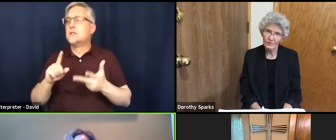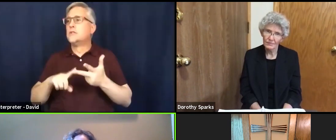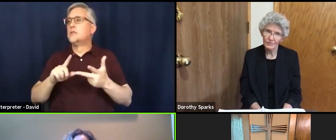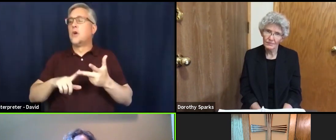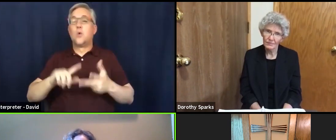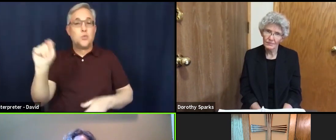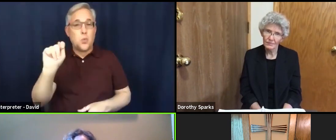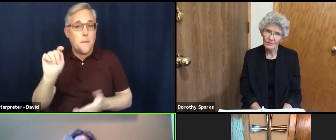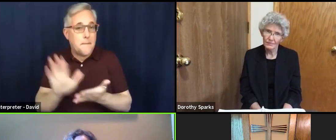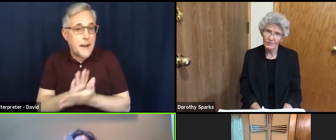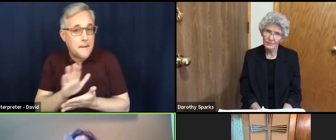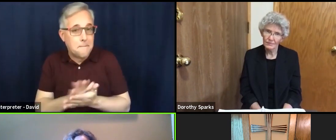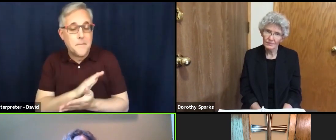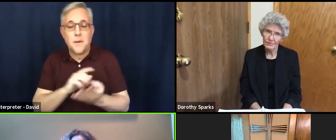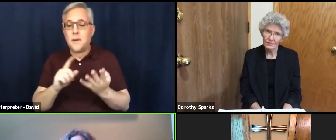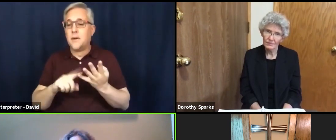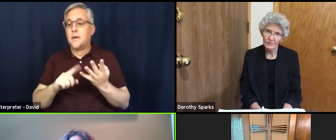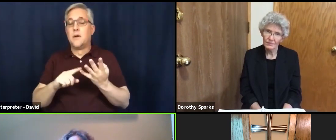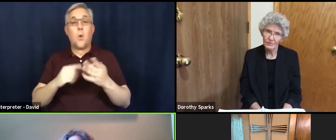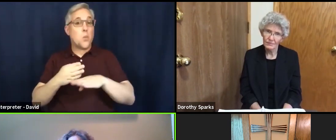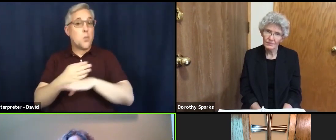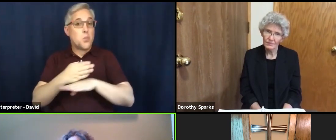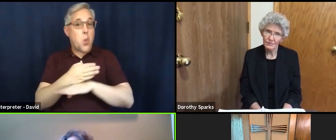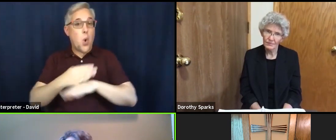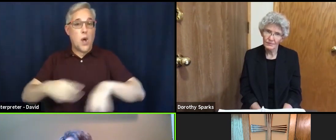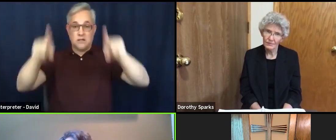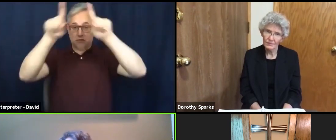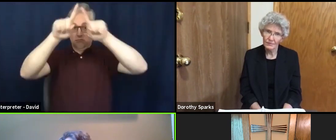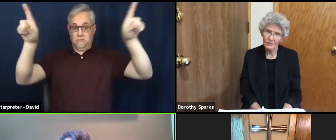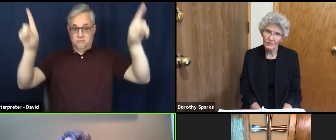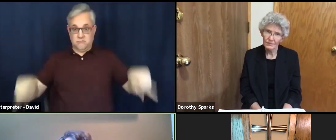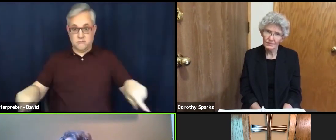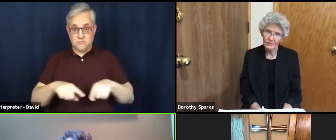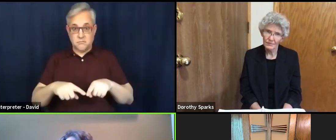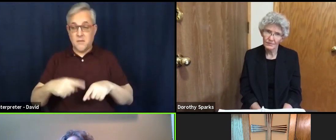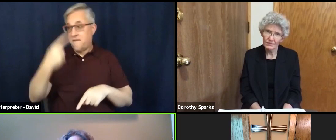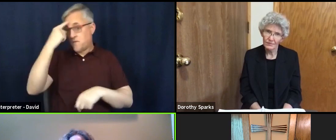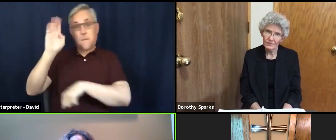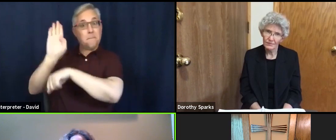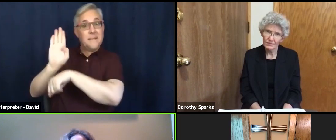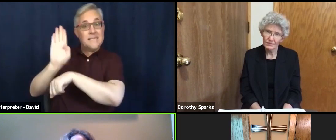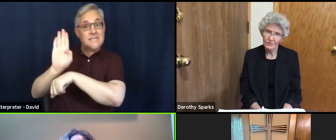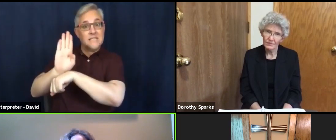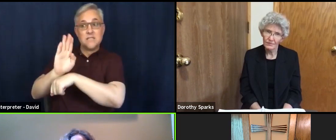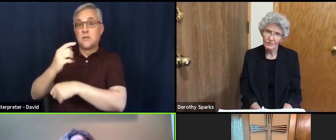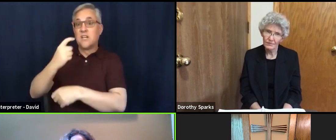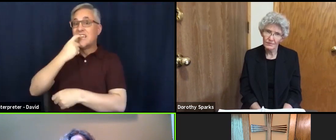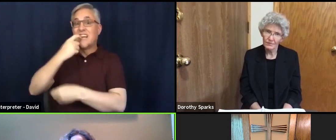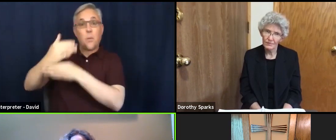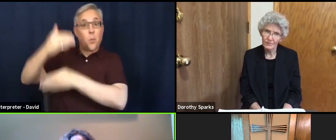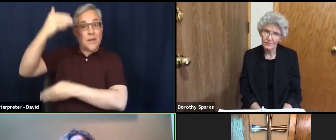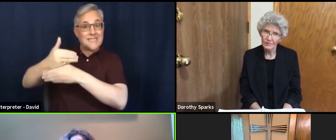up windows for businesses that were threatened by the riots.